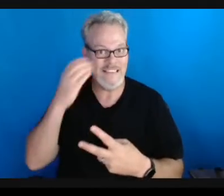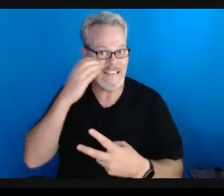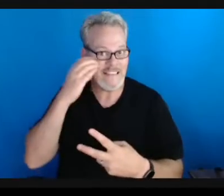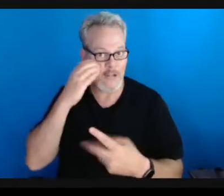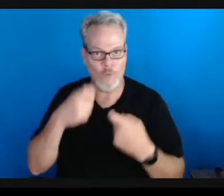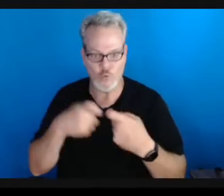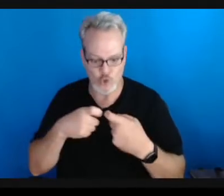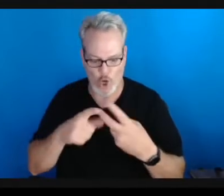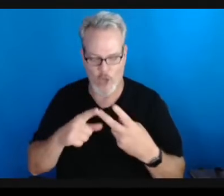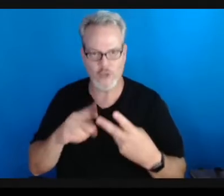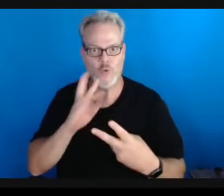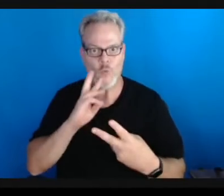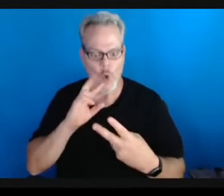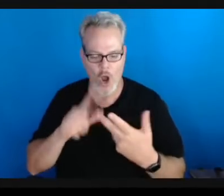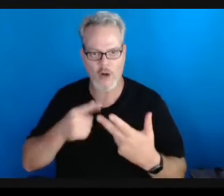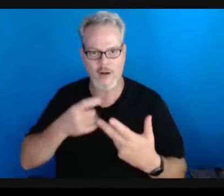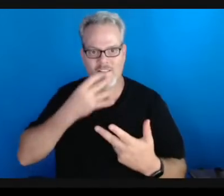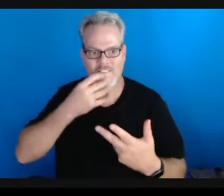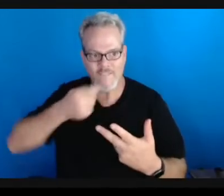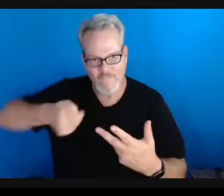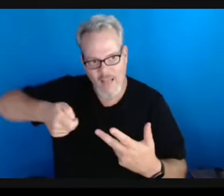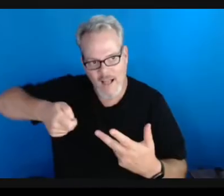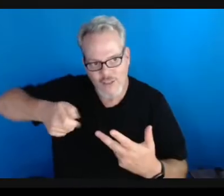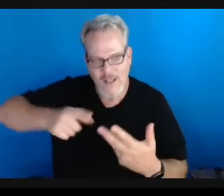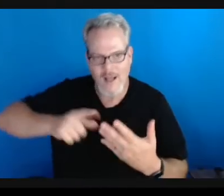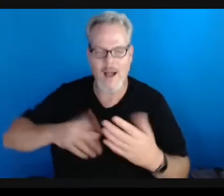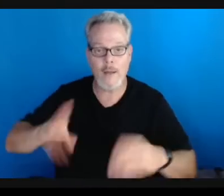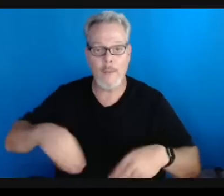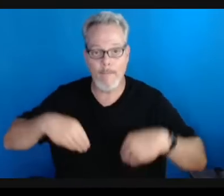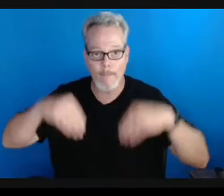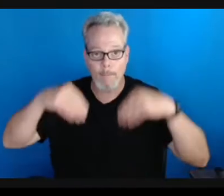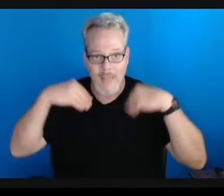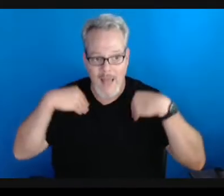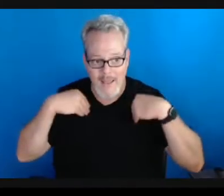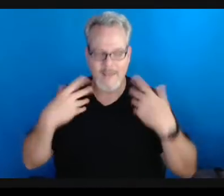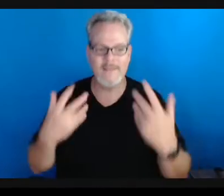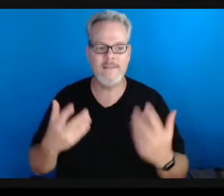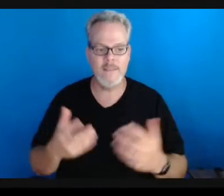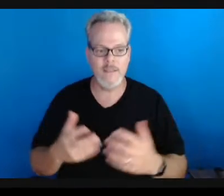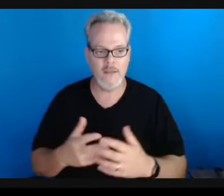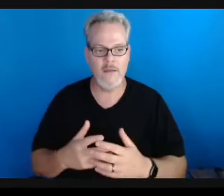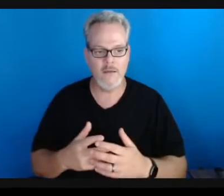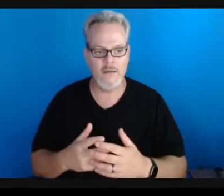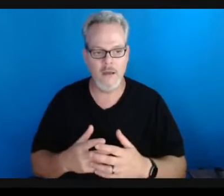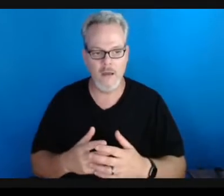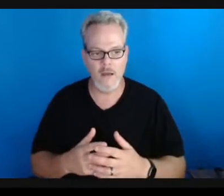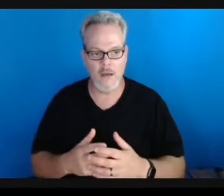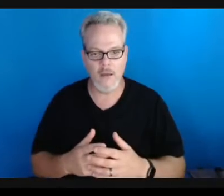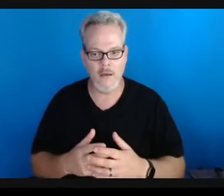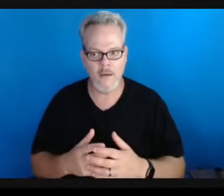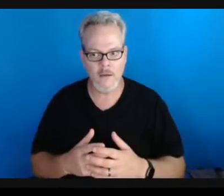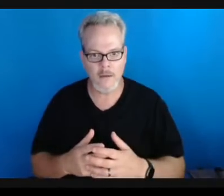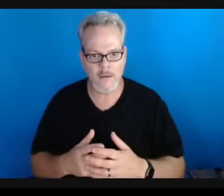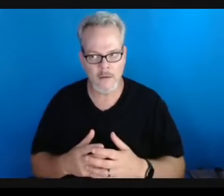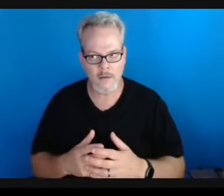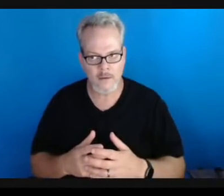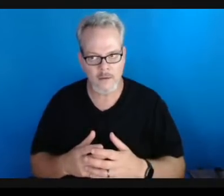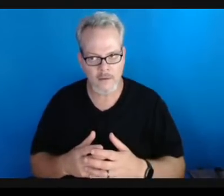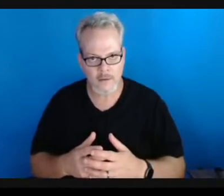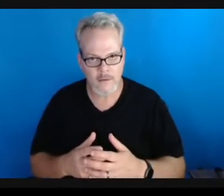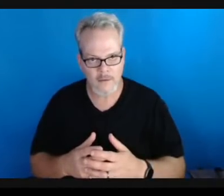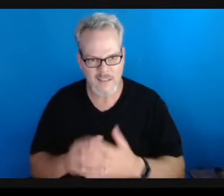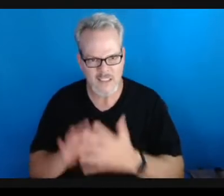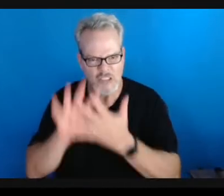said. Bring a flashlight, a blanket, a thermal blanket. I know a lot of you like to bring the hotel towels.